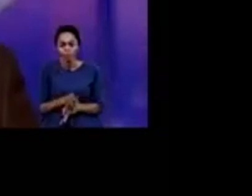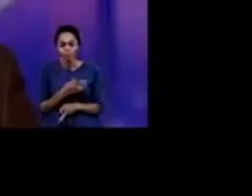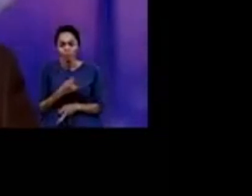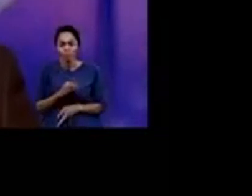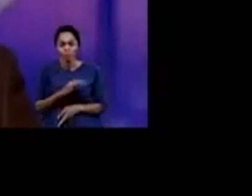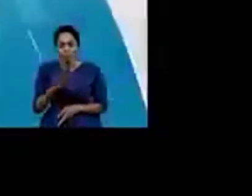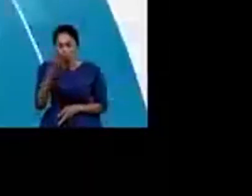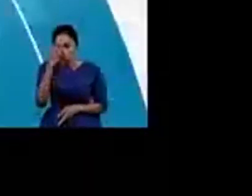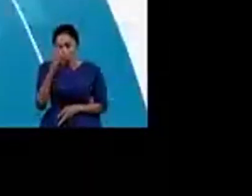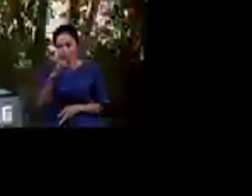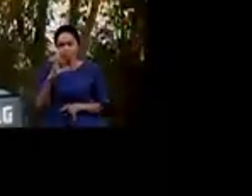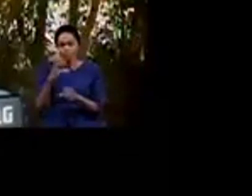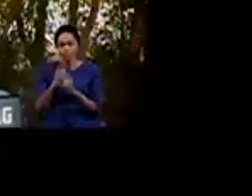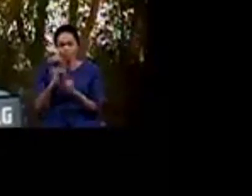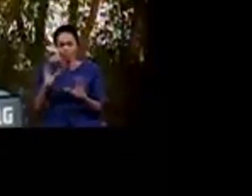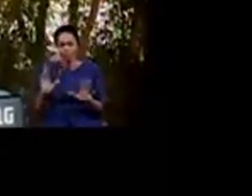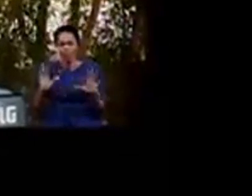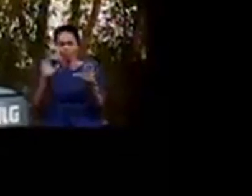your miracle tonight.